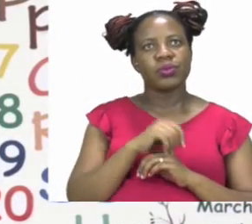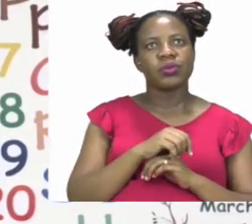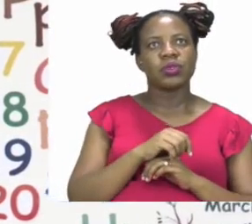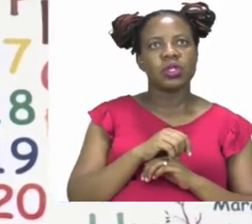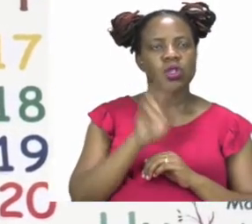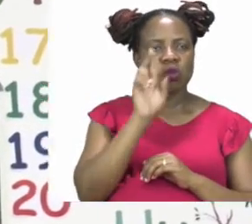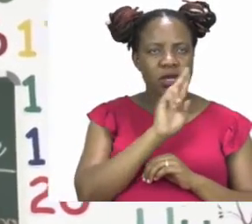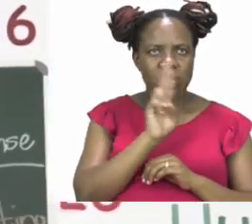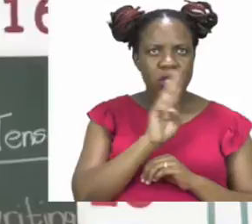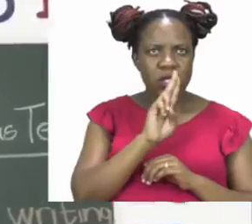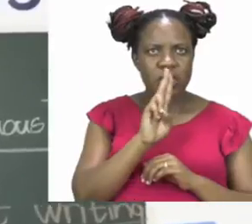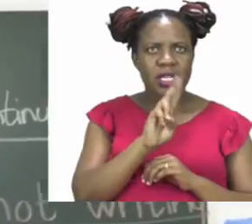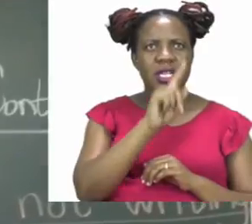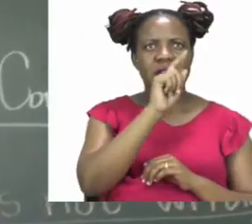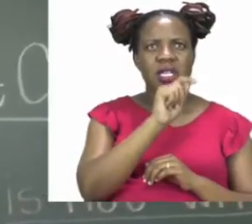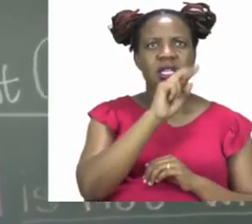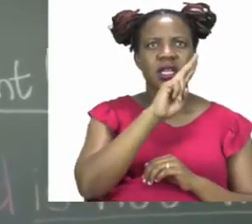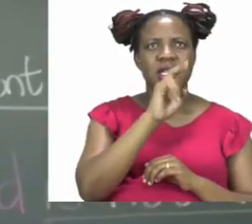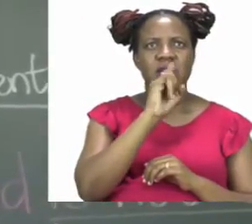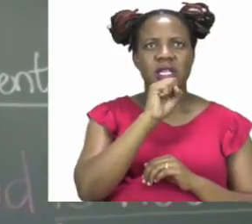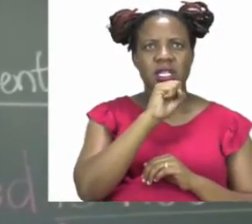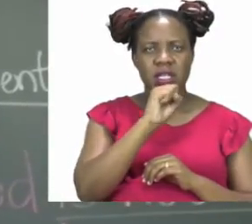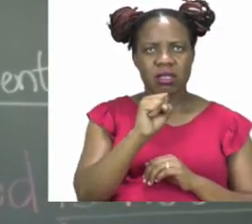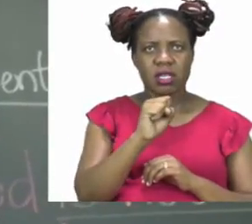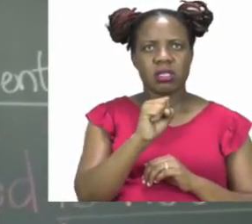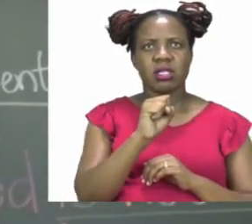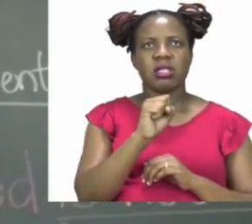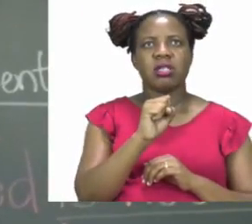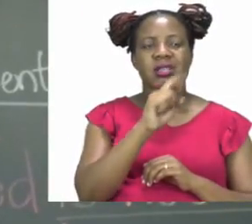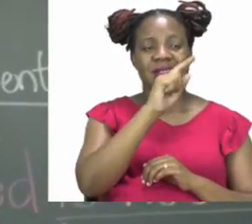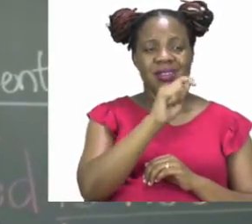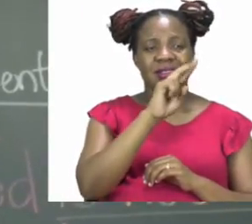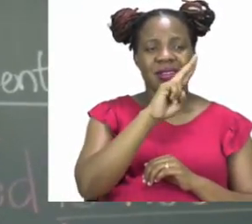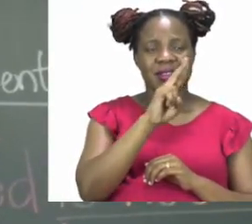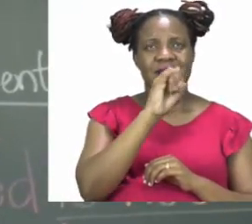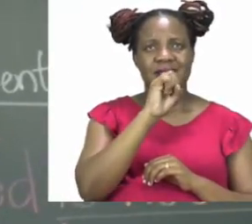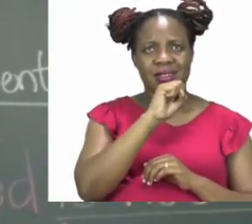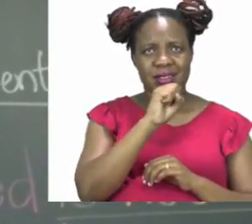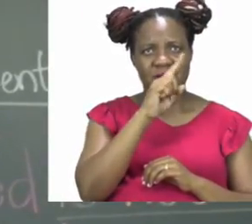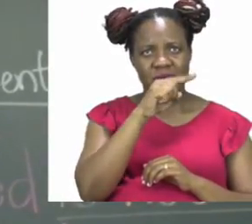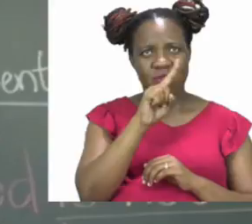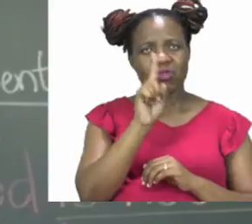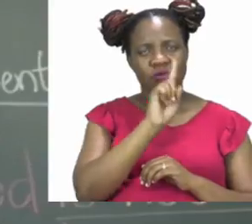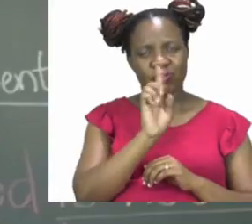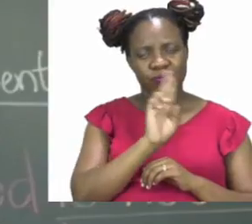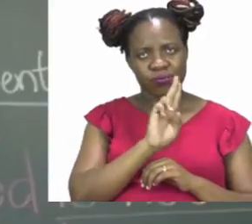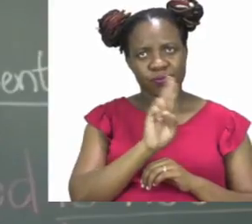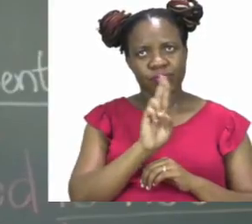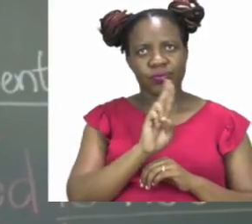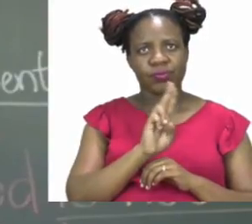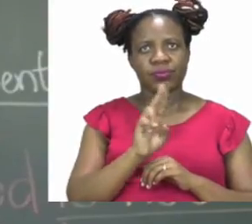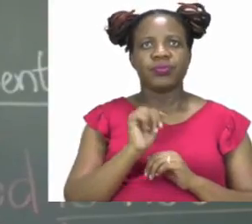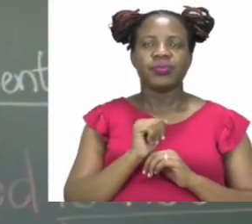is my brother." So you need to find the correct verb and you need to color it. All right. Now